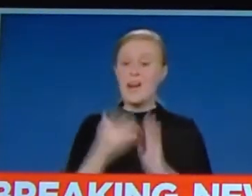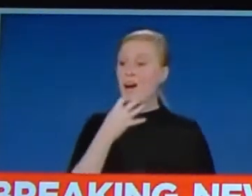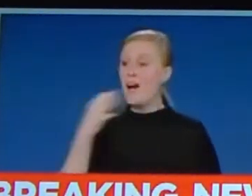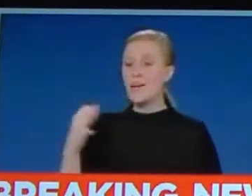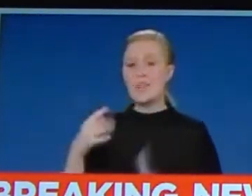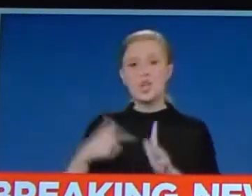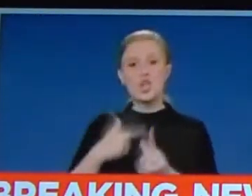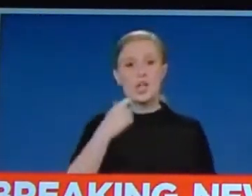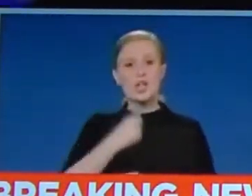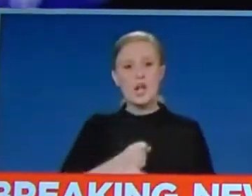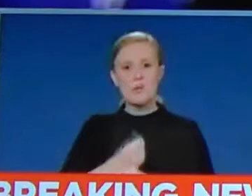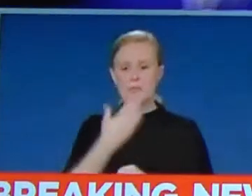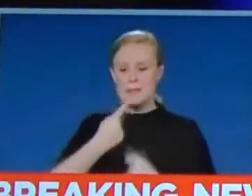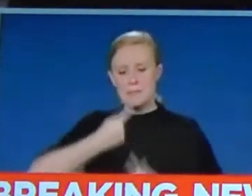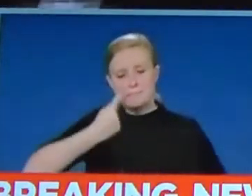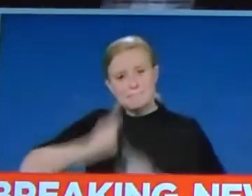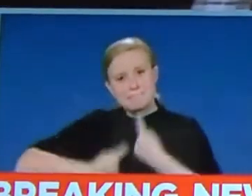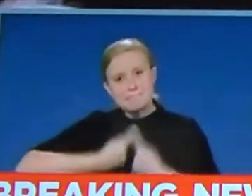relations.